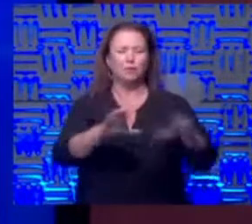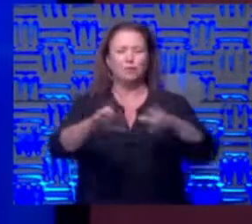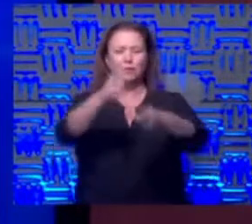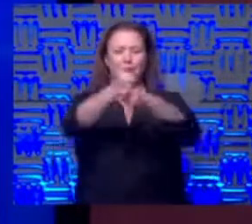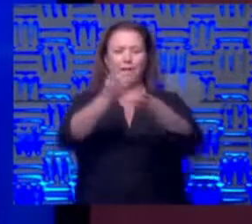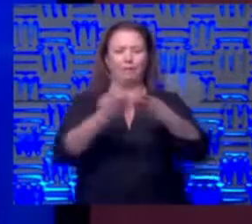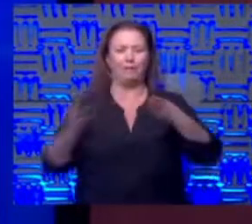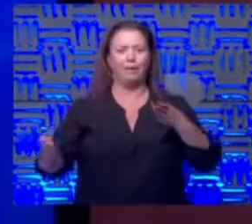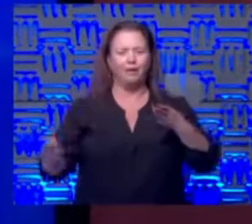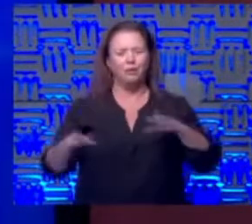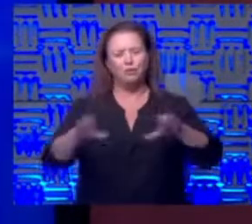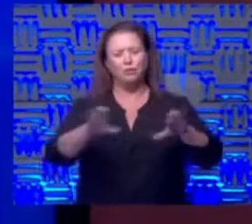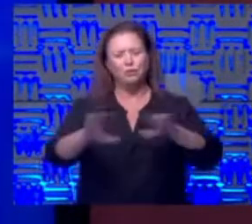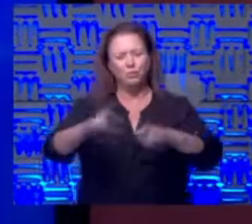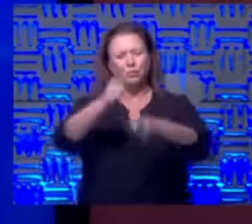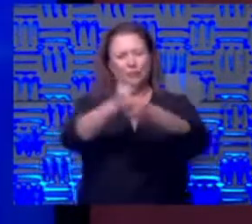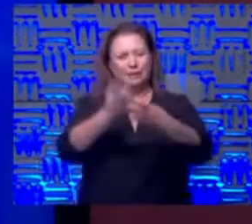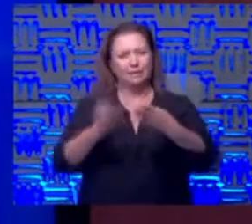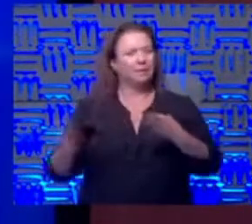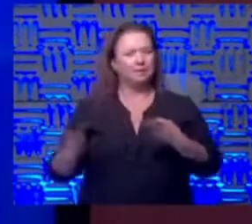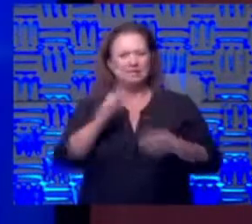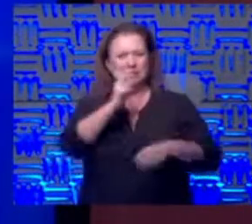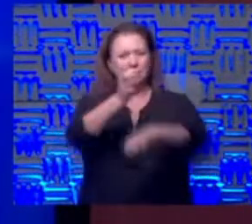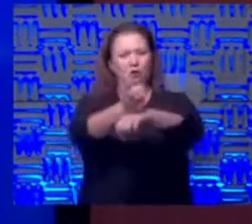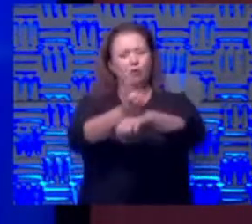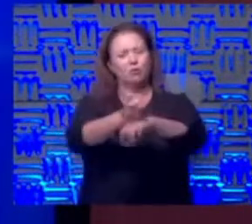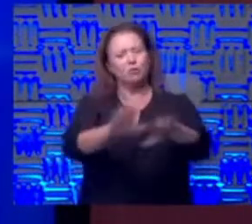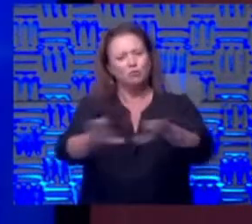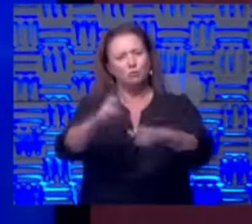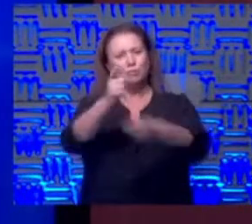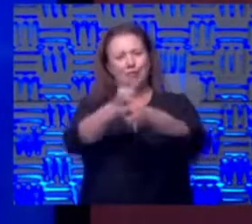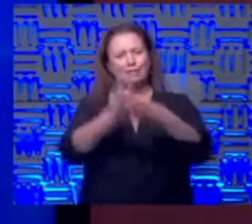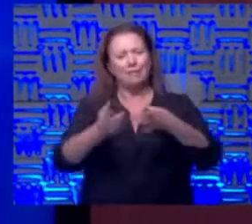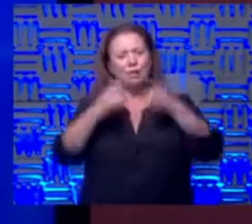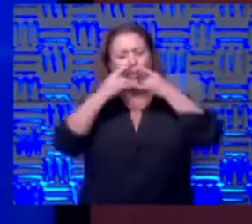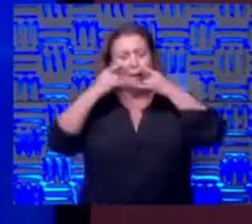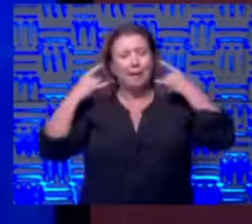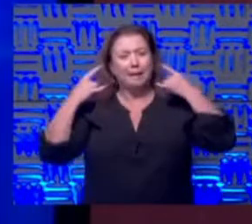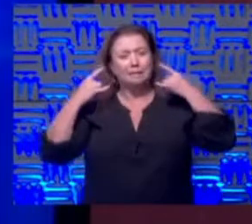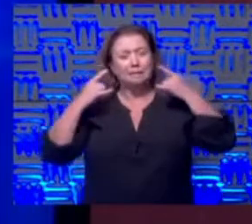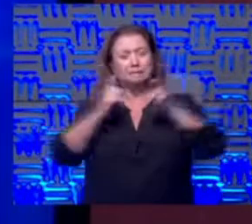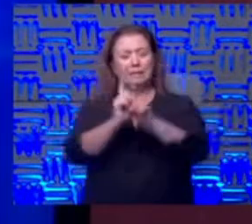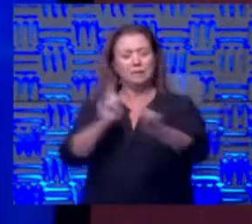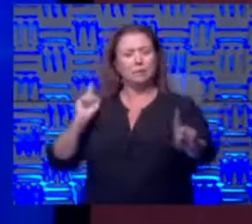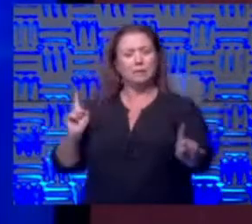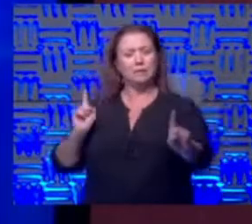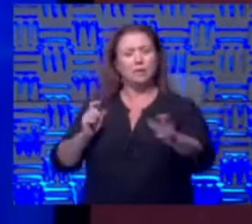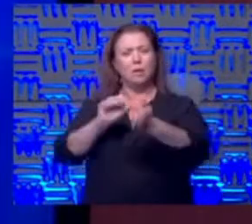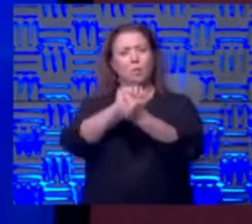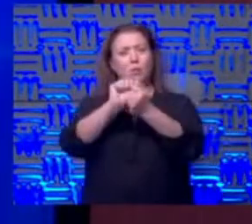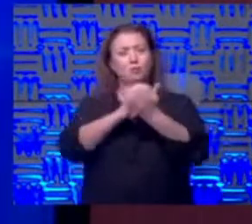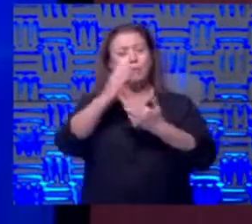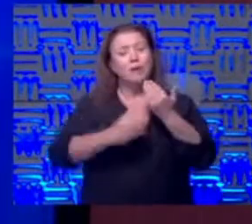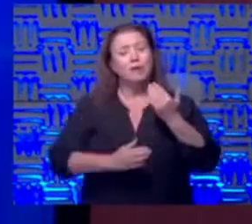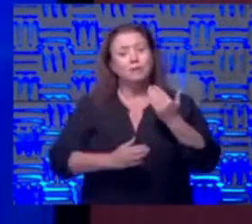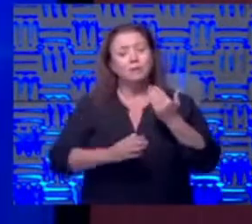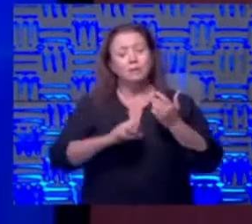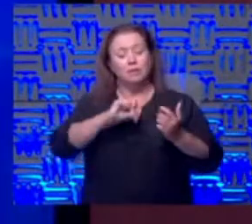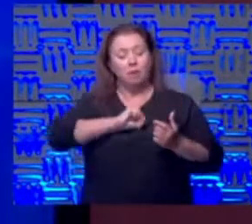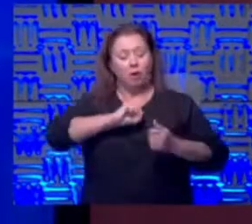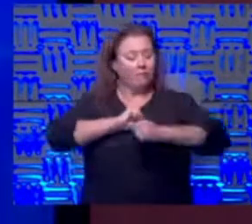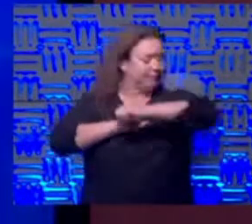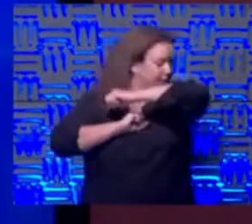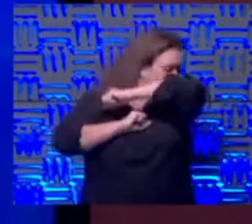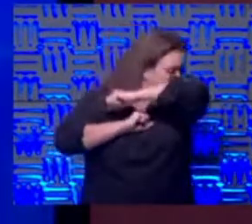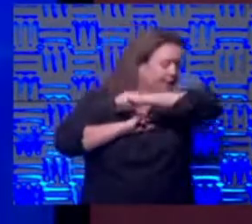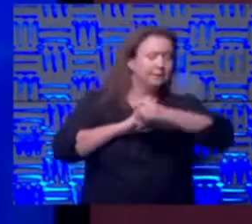thing. Do the right thing. It's not hard. Do the right thing. Wear a mask. Keep your distance. Wash your hands. Cough and sneeze